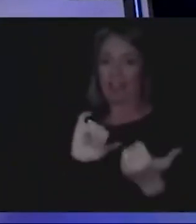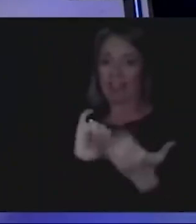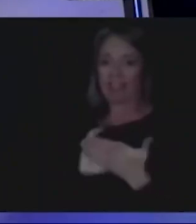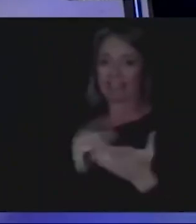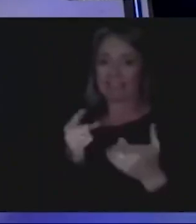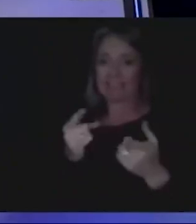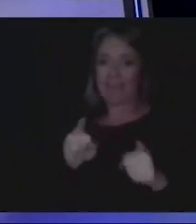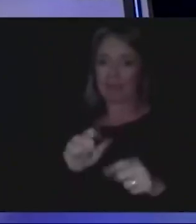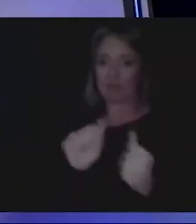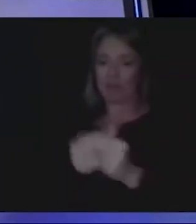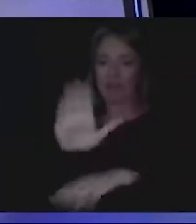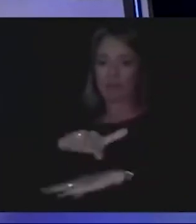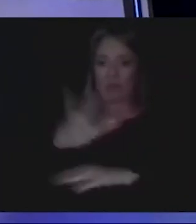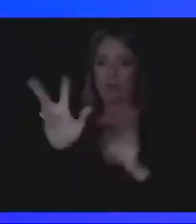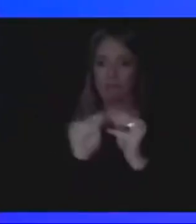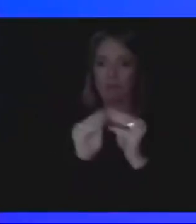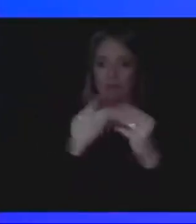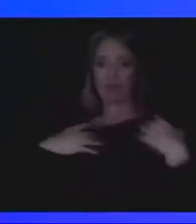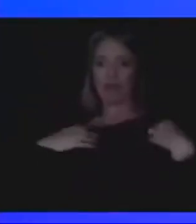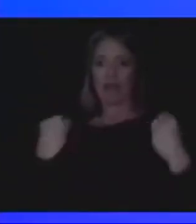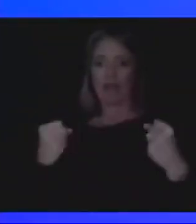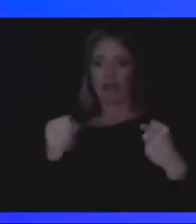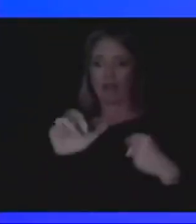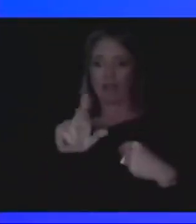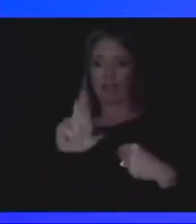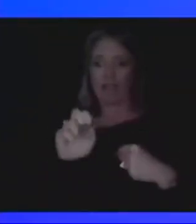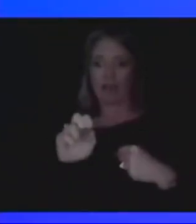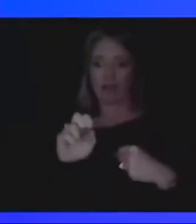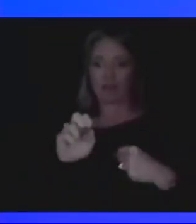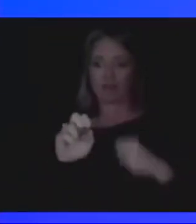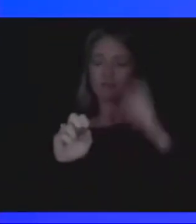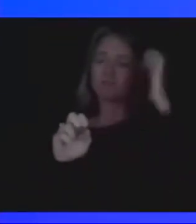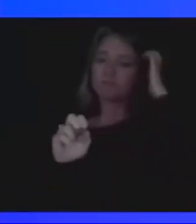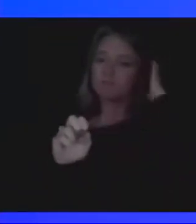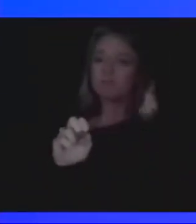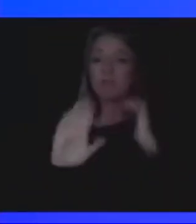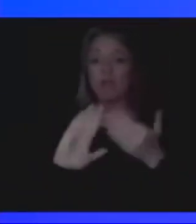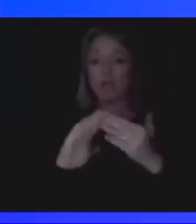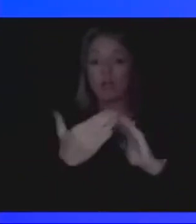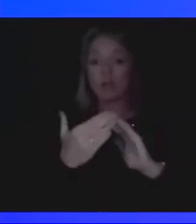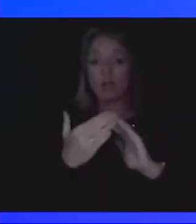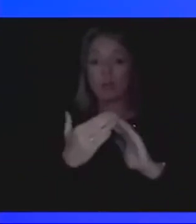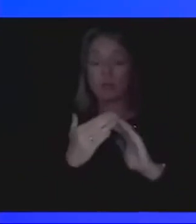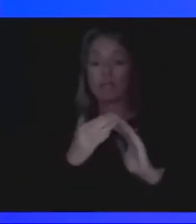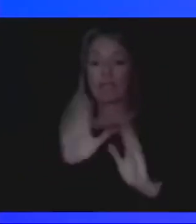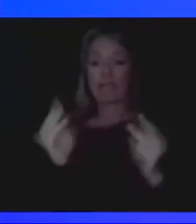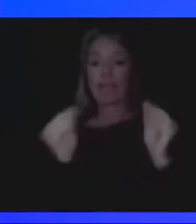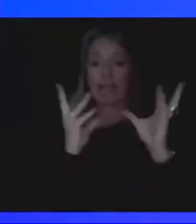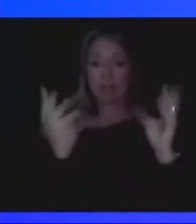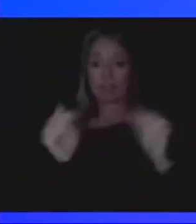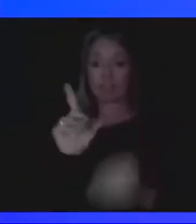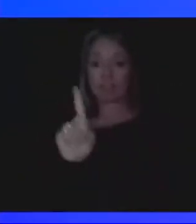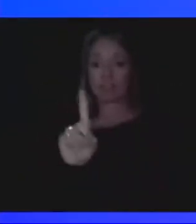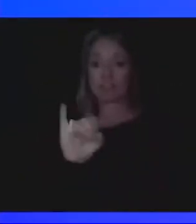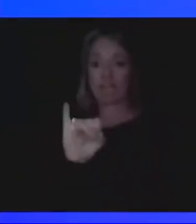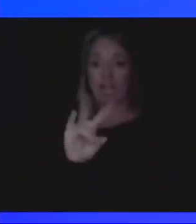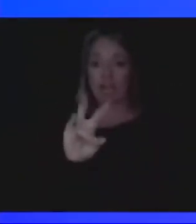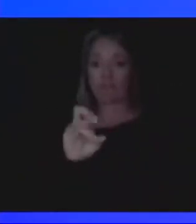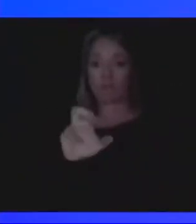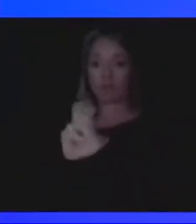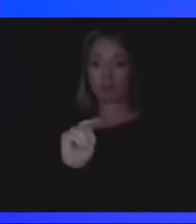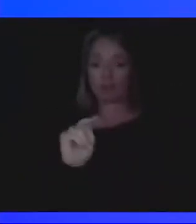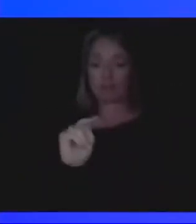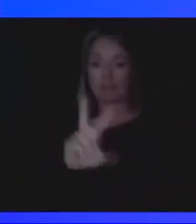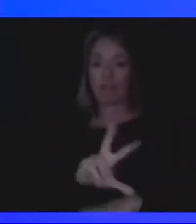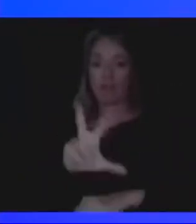with the Healthcare Alliance to talk about community ambulance diversion at 3:30 this afternoon. Is we do value patient